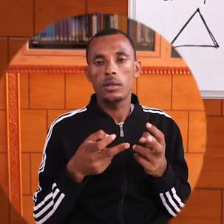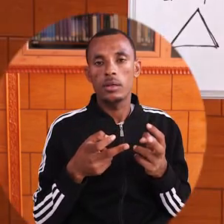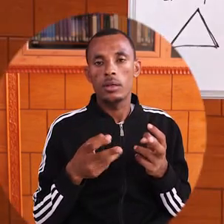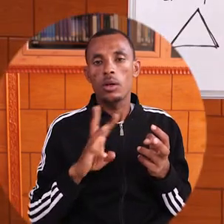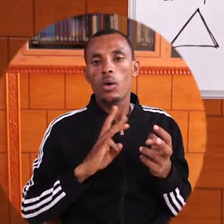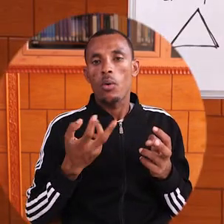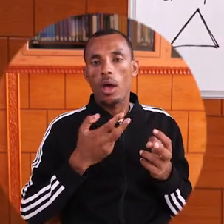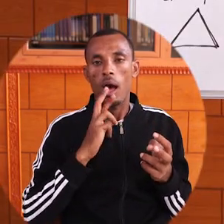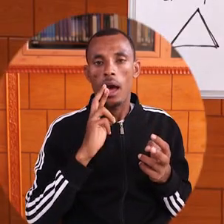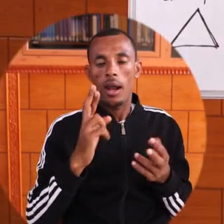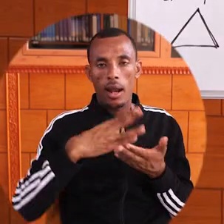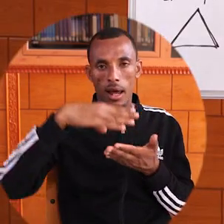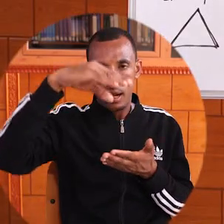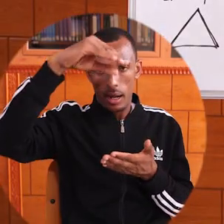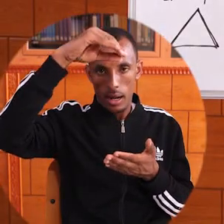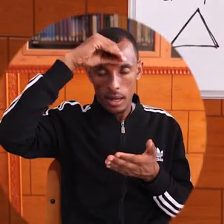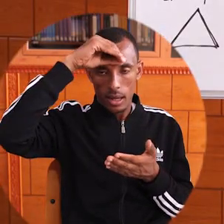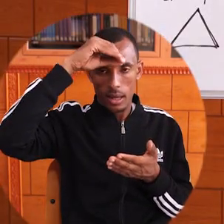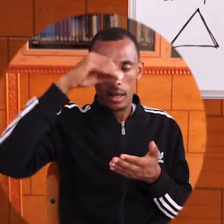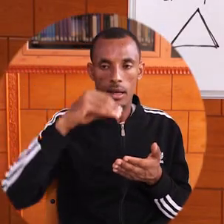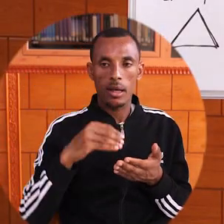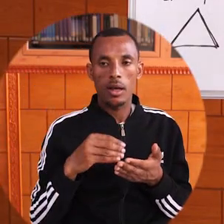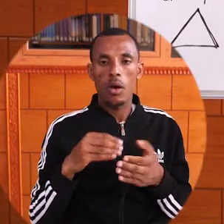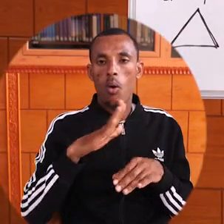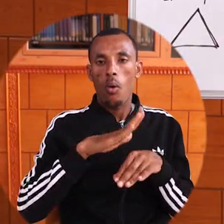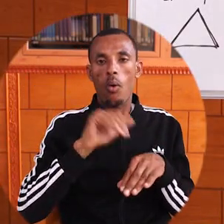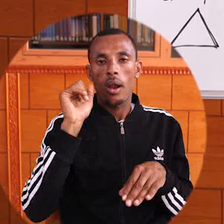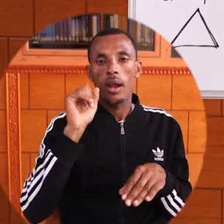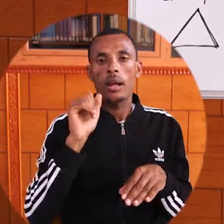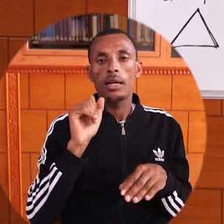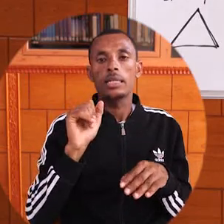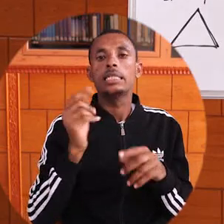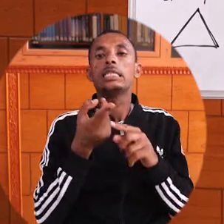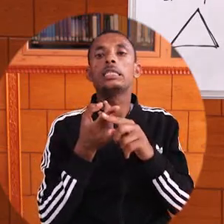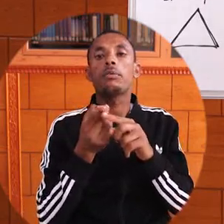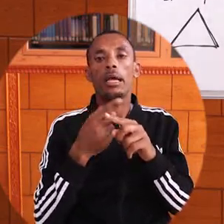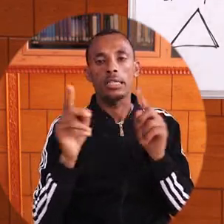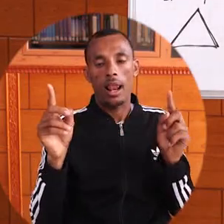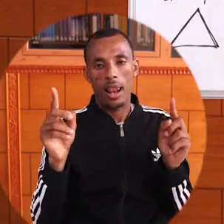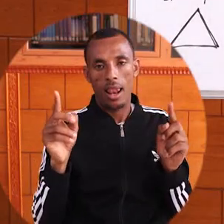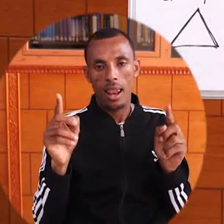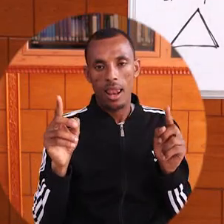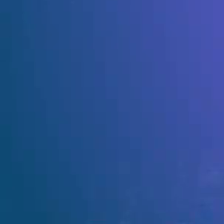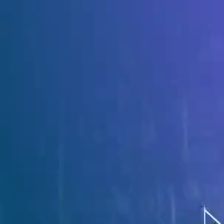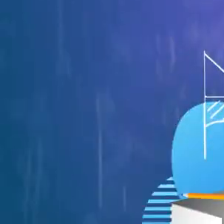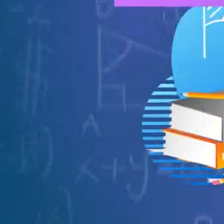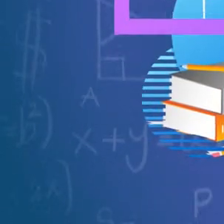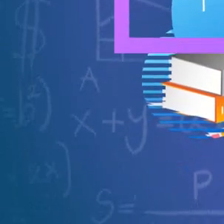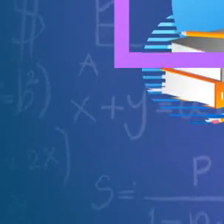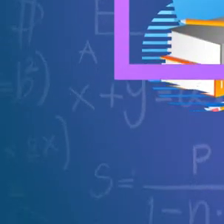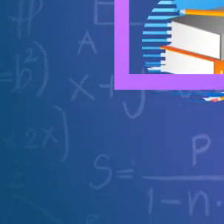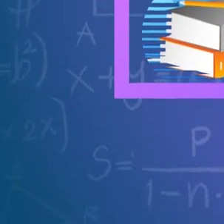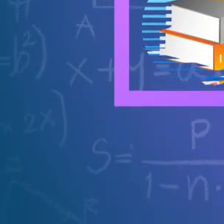we are learning on especially the convex polygon.